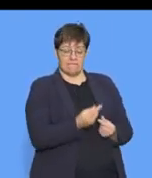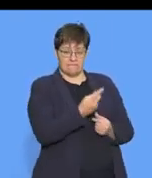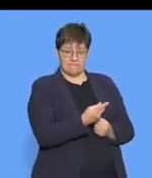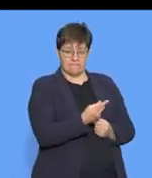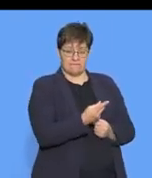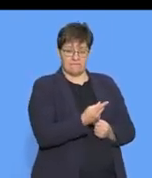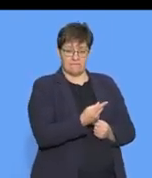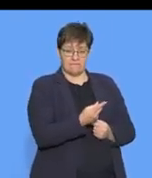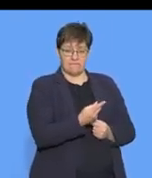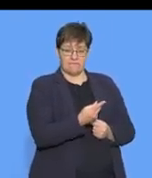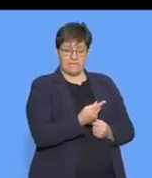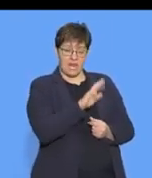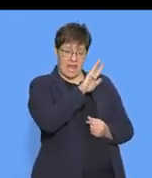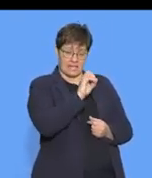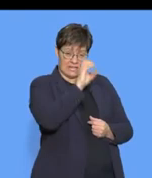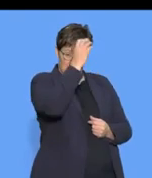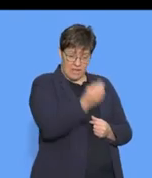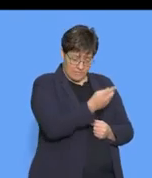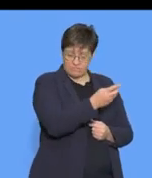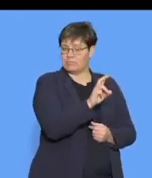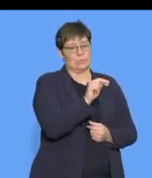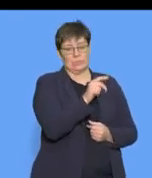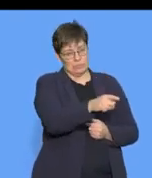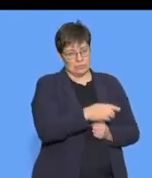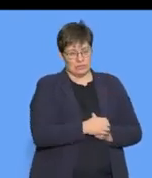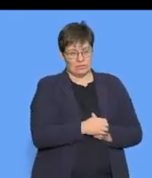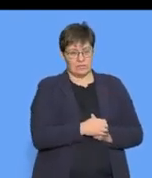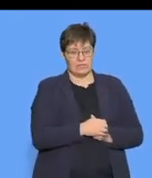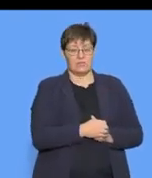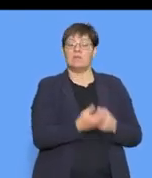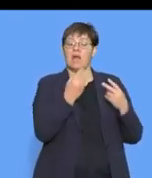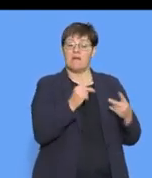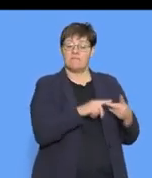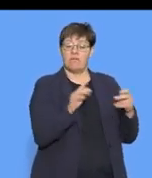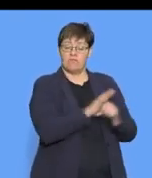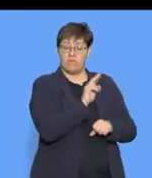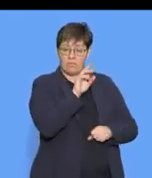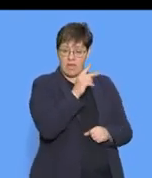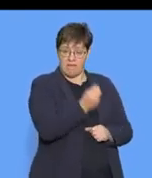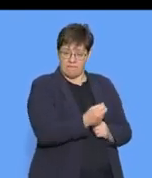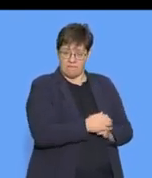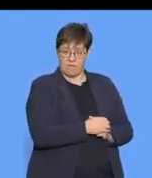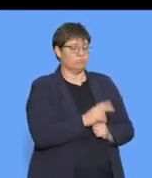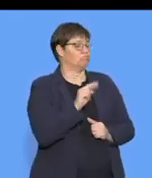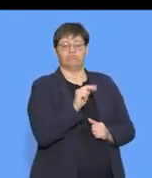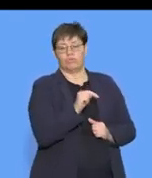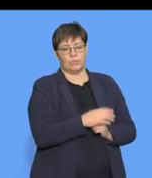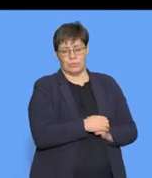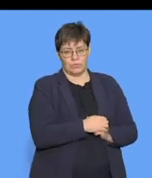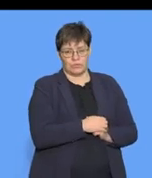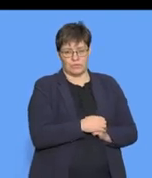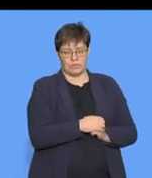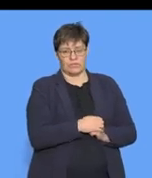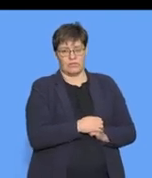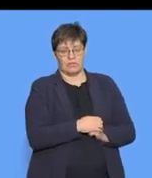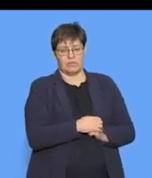we have a not right angle, is it a right angle triangle? No, it's not right angle triangle. Do we have a full pair? No, we don't have